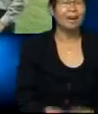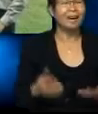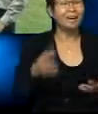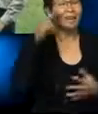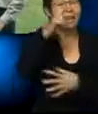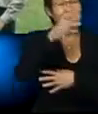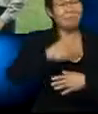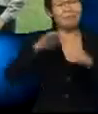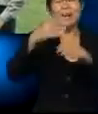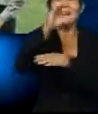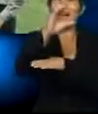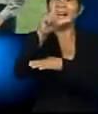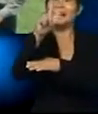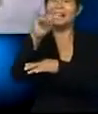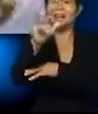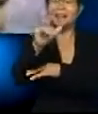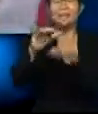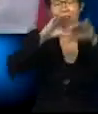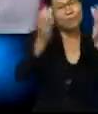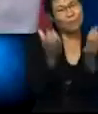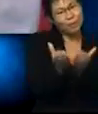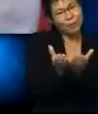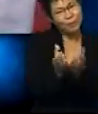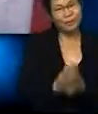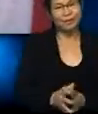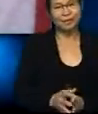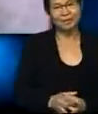Aha, look at my clay ball.